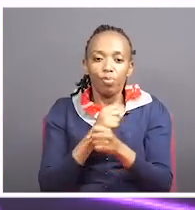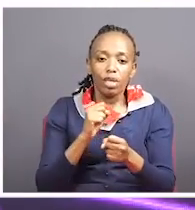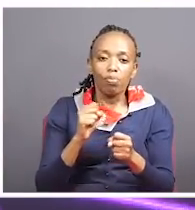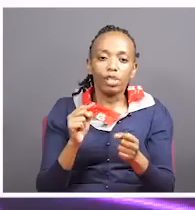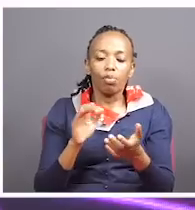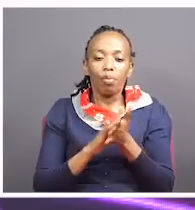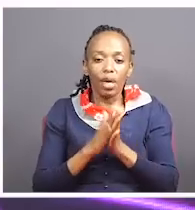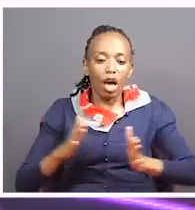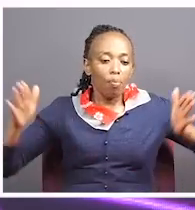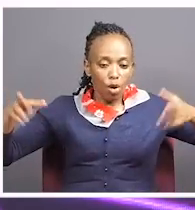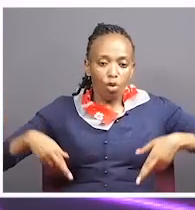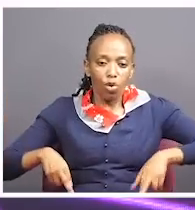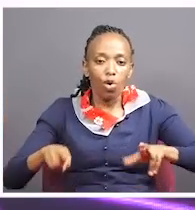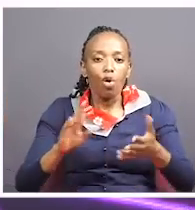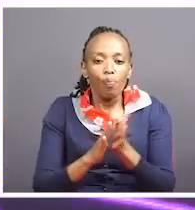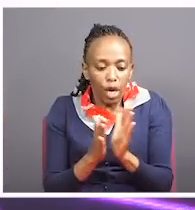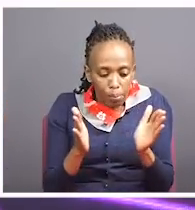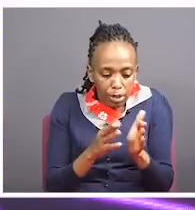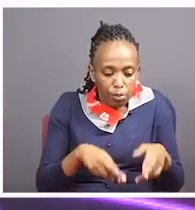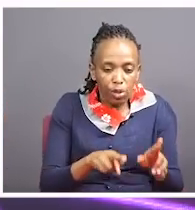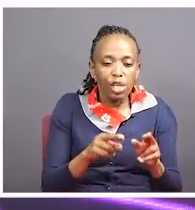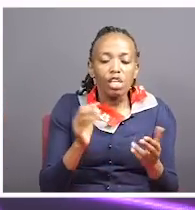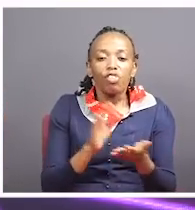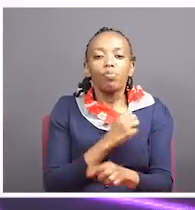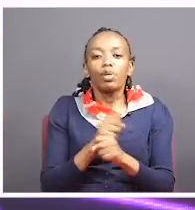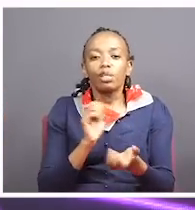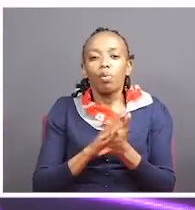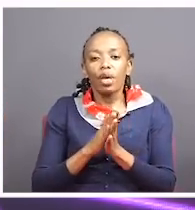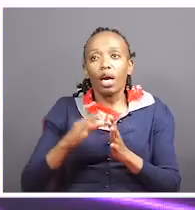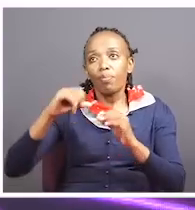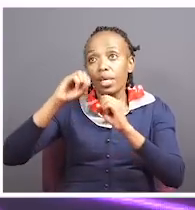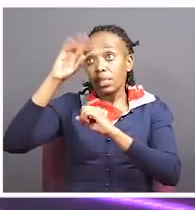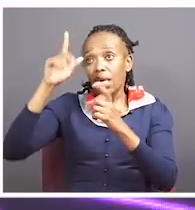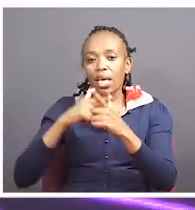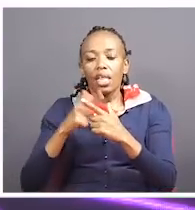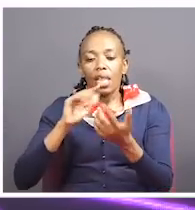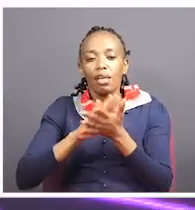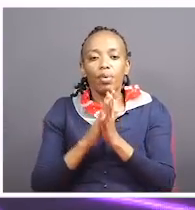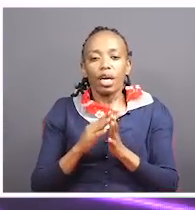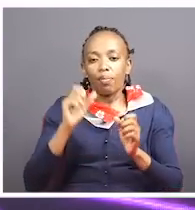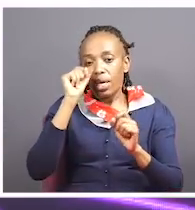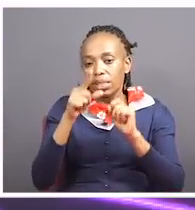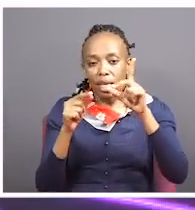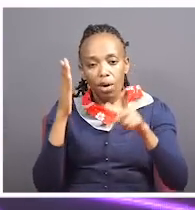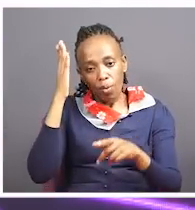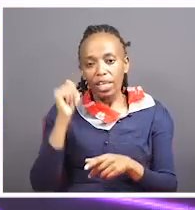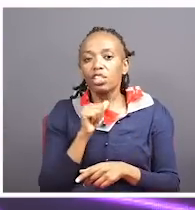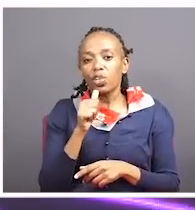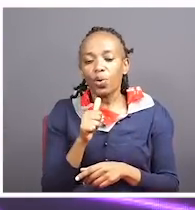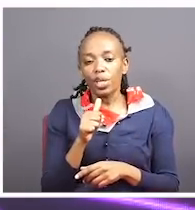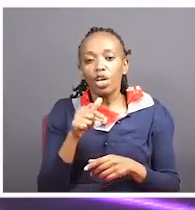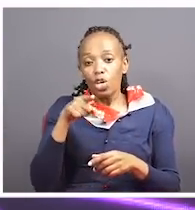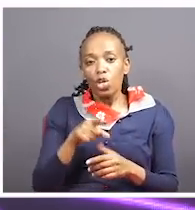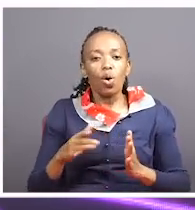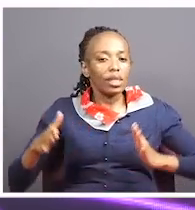be a highway, just be a trail. If you can't be the sun, be a star. For it is not by the size that your